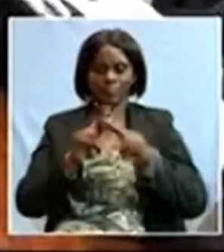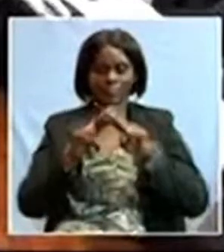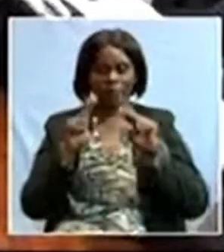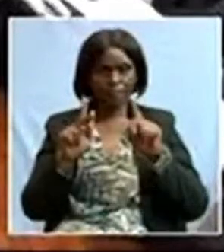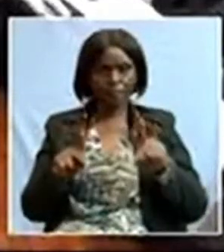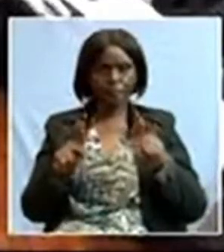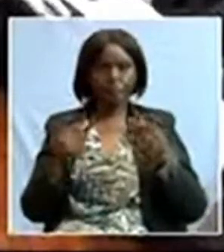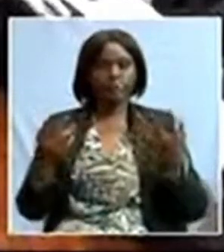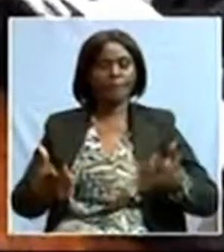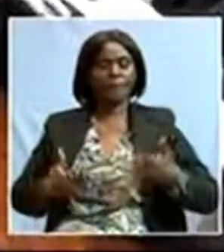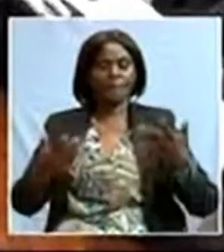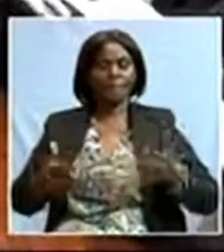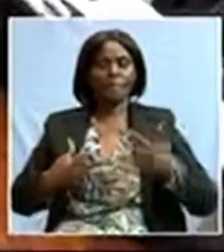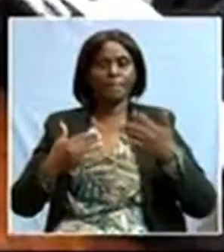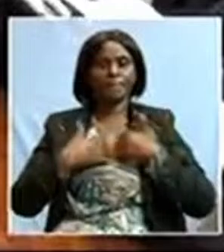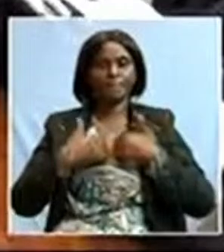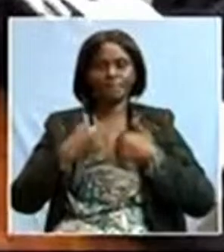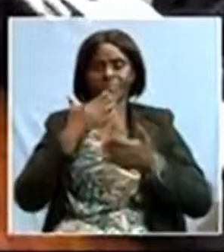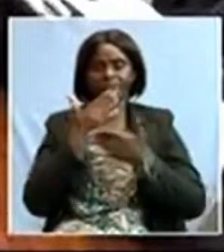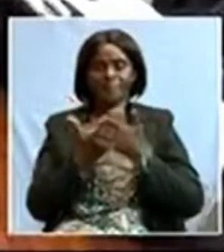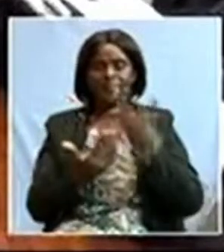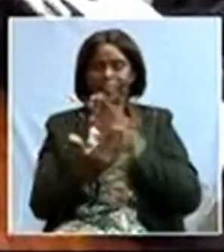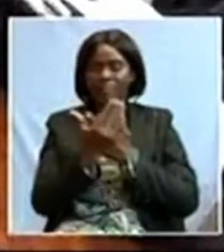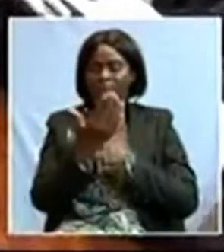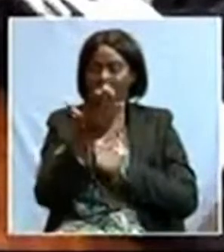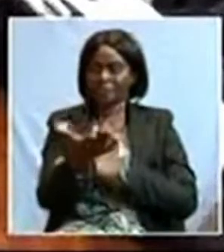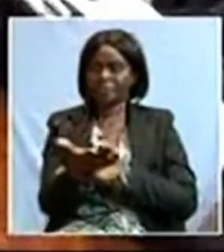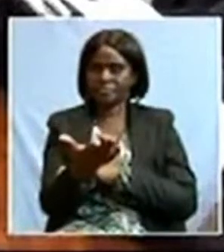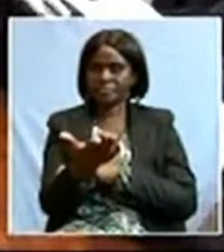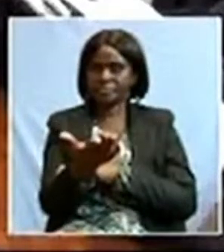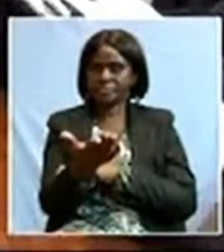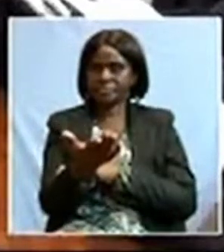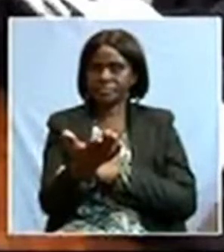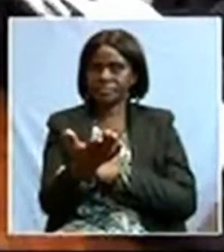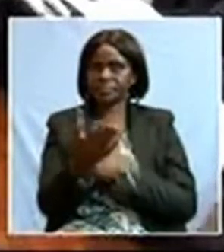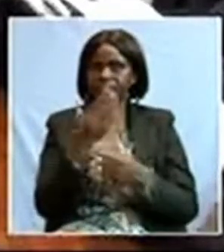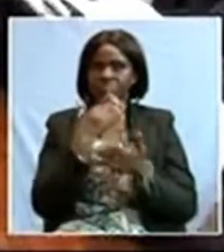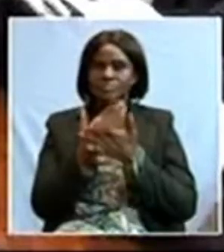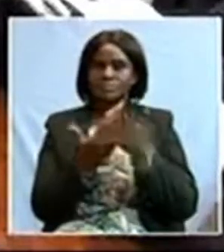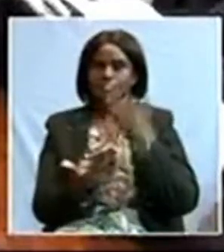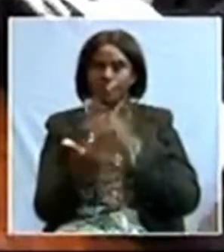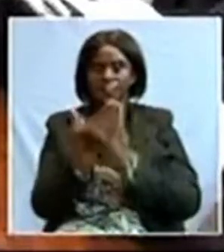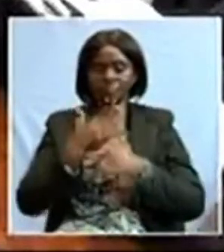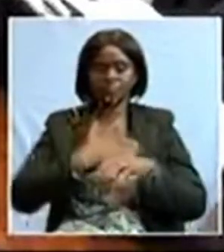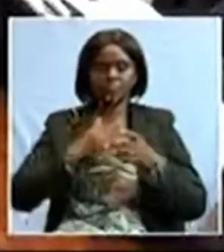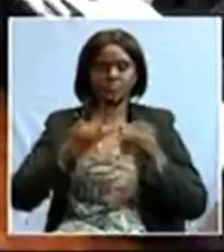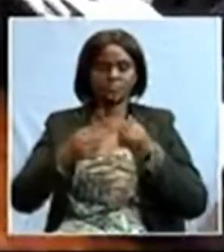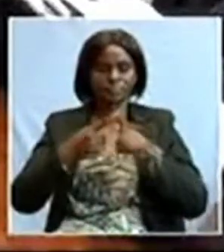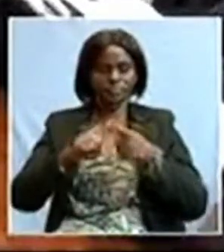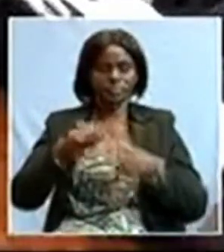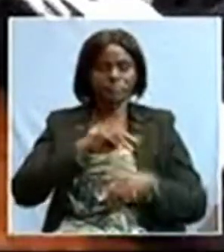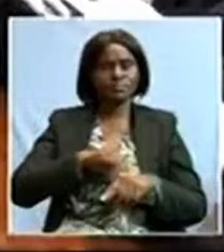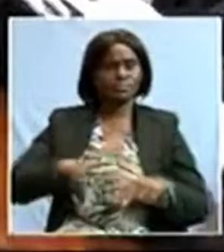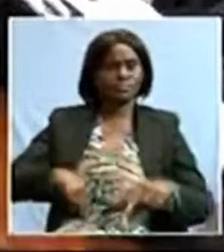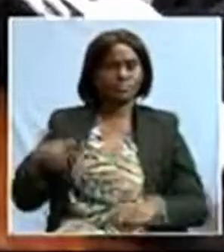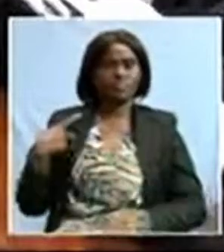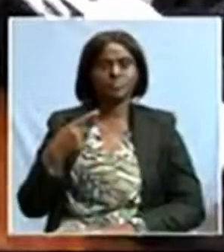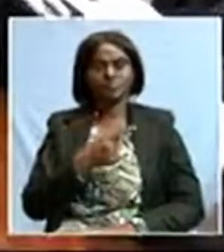Chairman, I'm very grateful and good morning to you. Good morning, my colleagues, members of